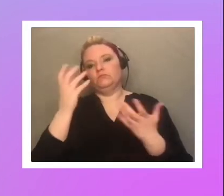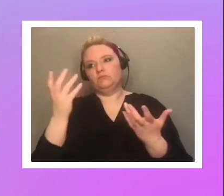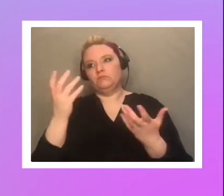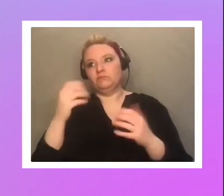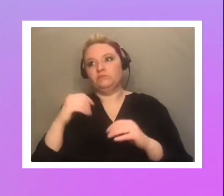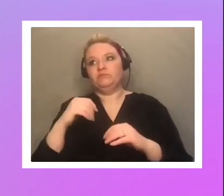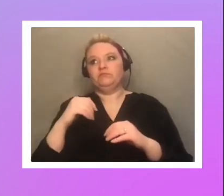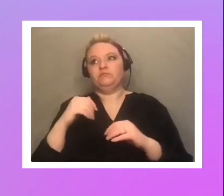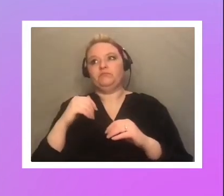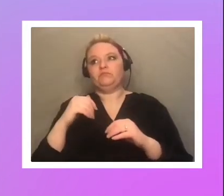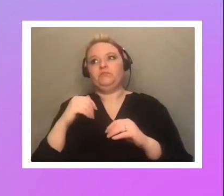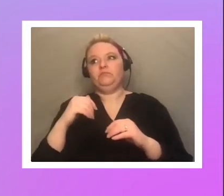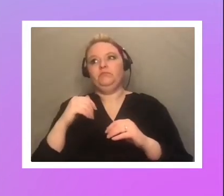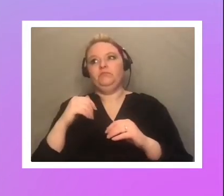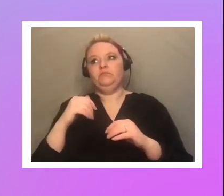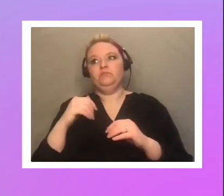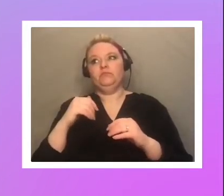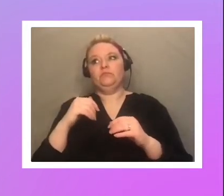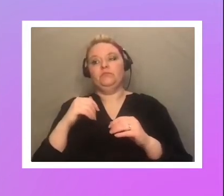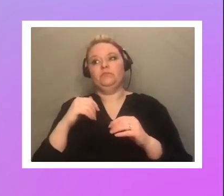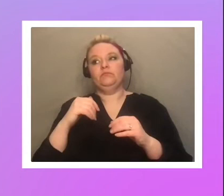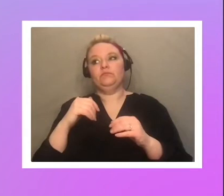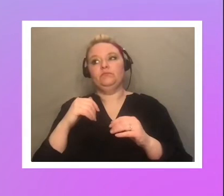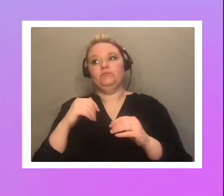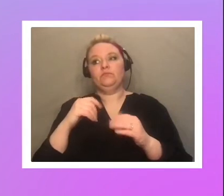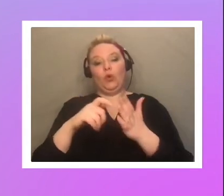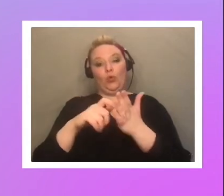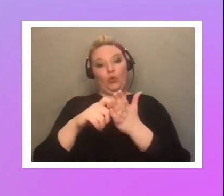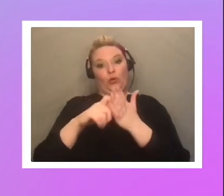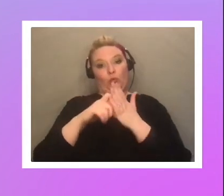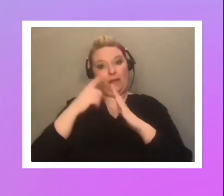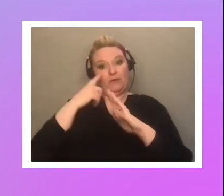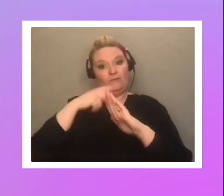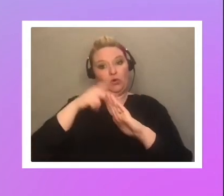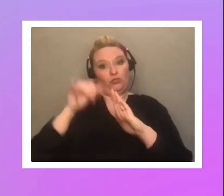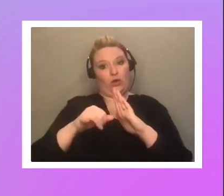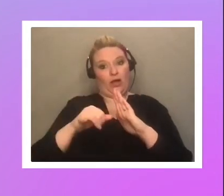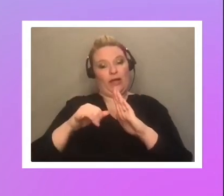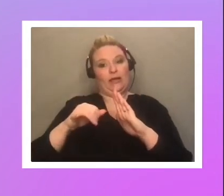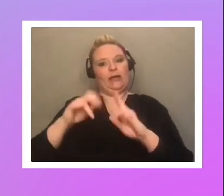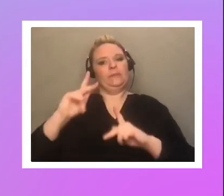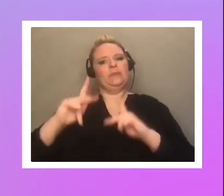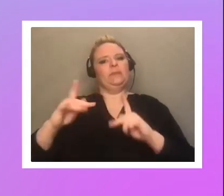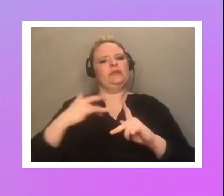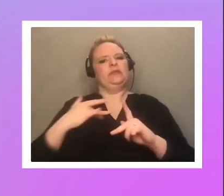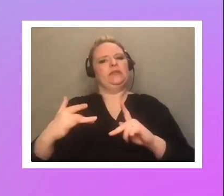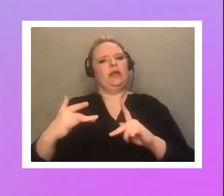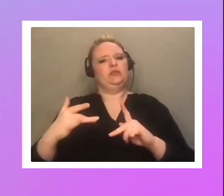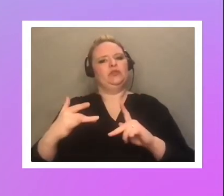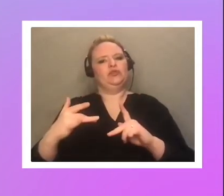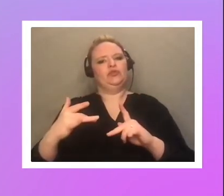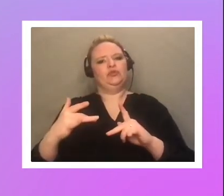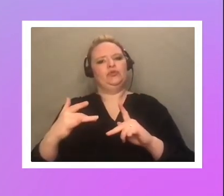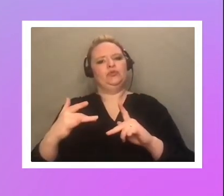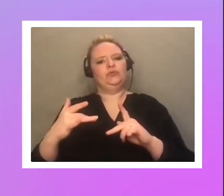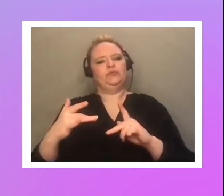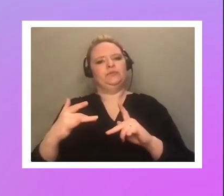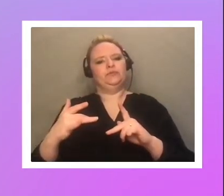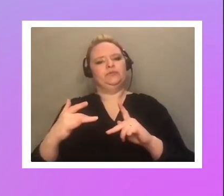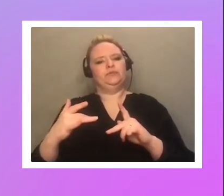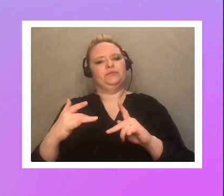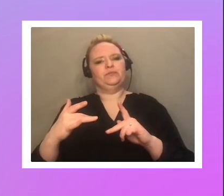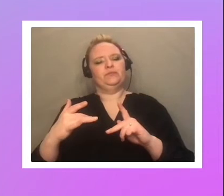comes to requirements for a project, they usually try to make it about